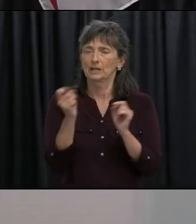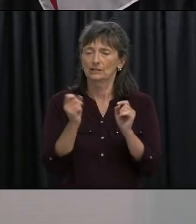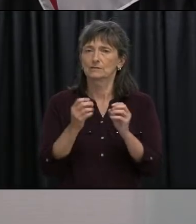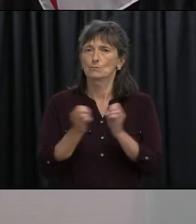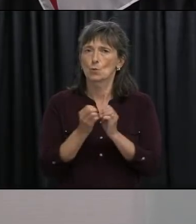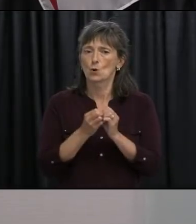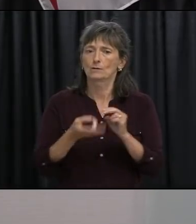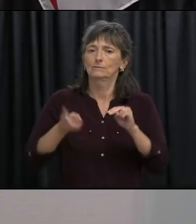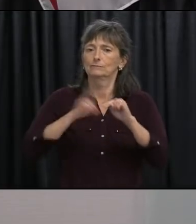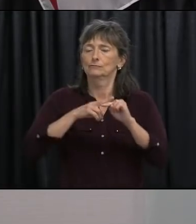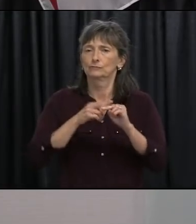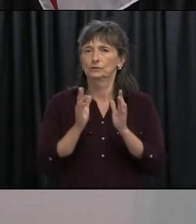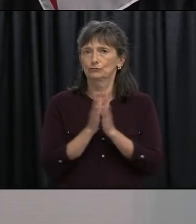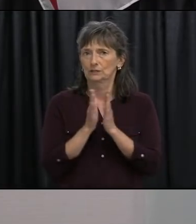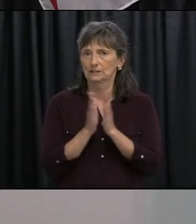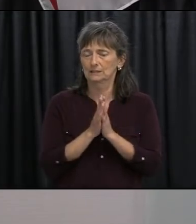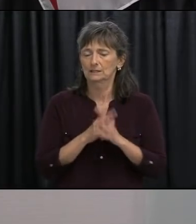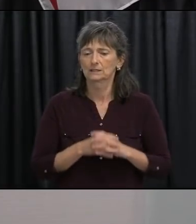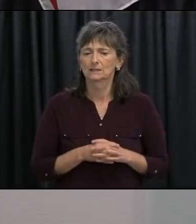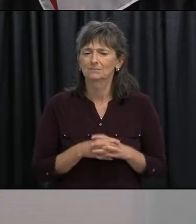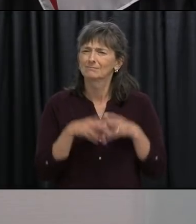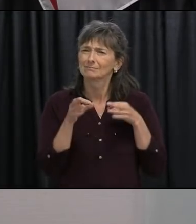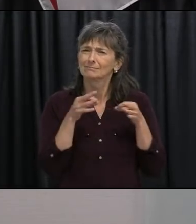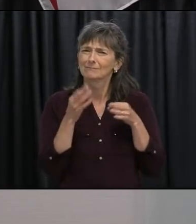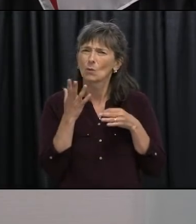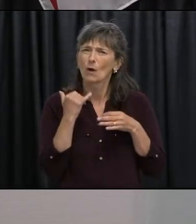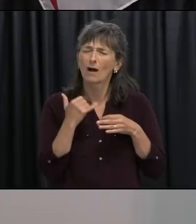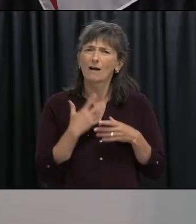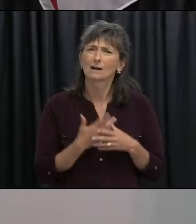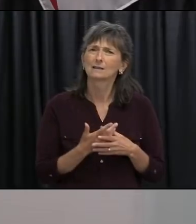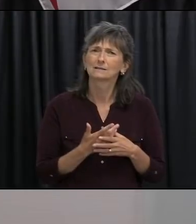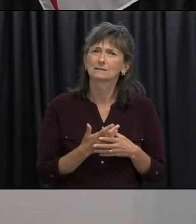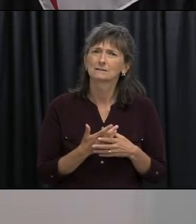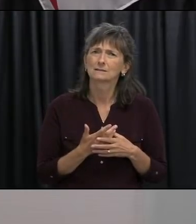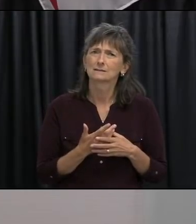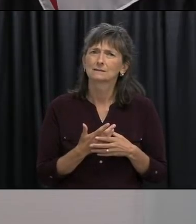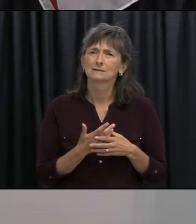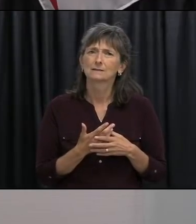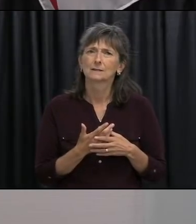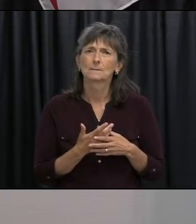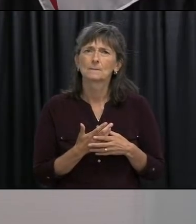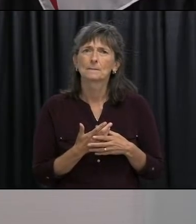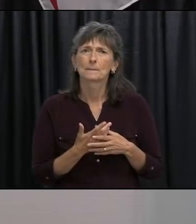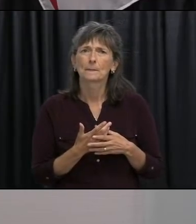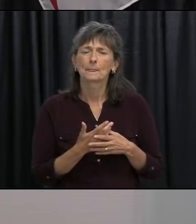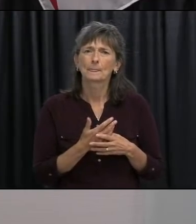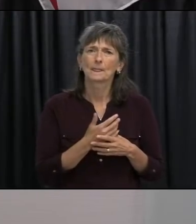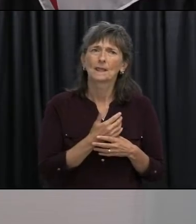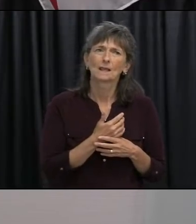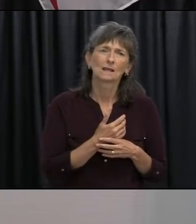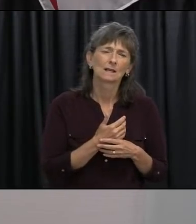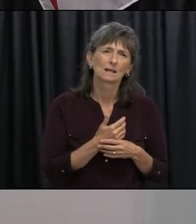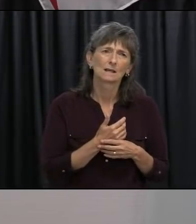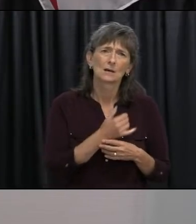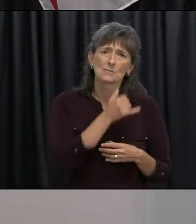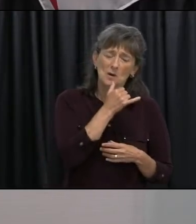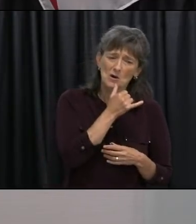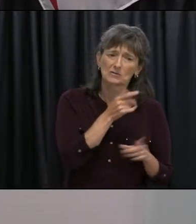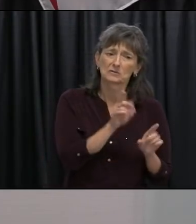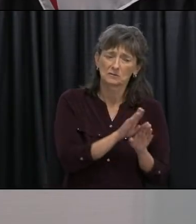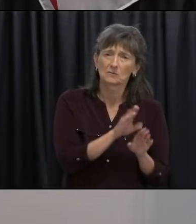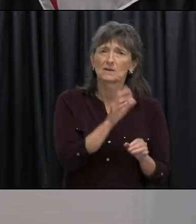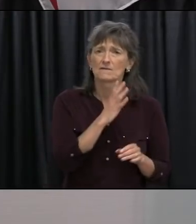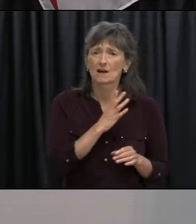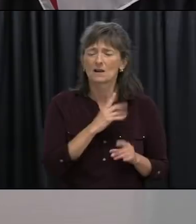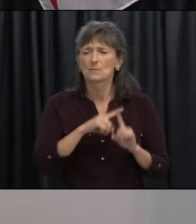of things. Can you explain why bars, sports gyms, etc. are okay, but singing in a physically distant